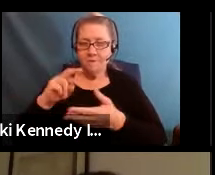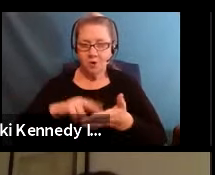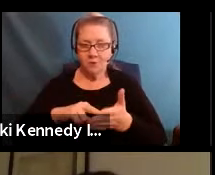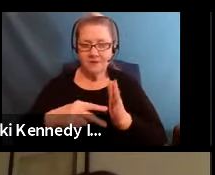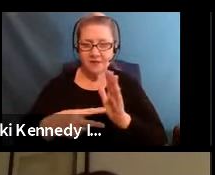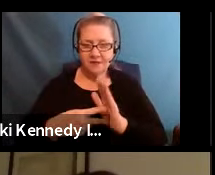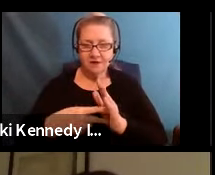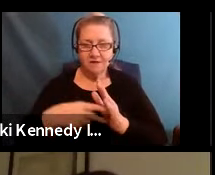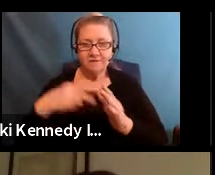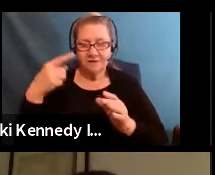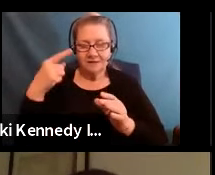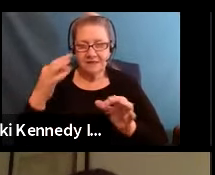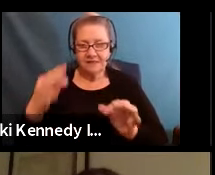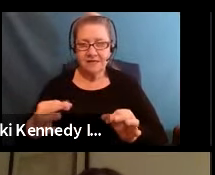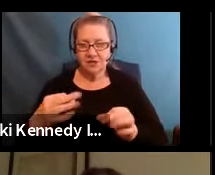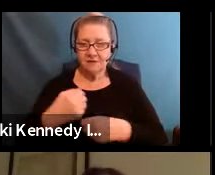making